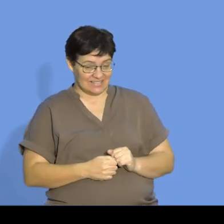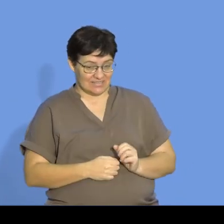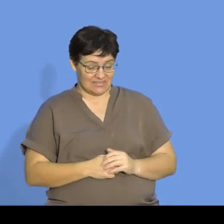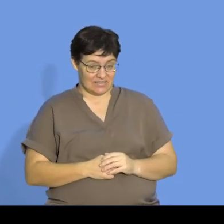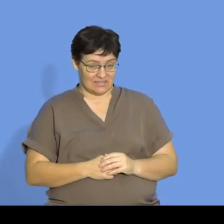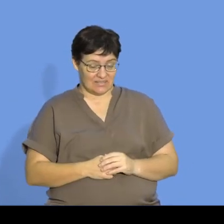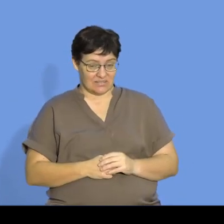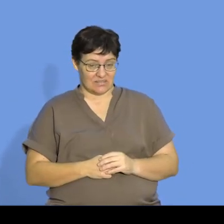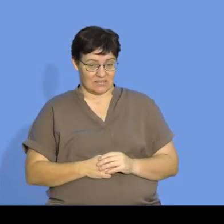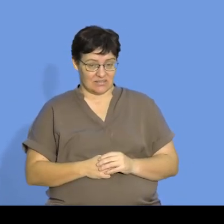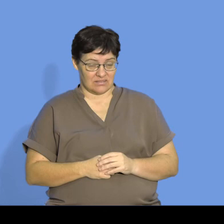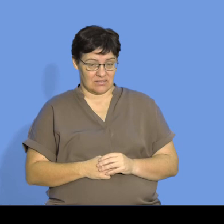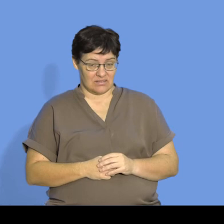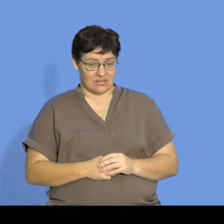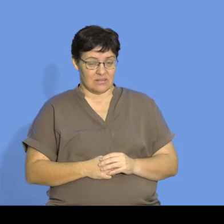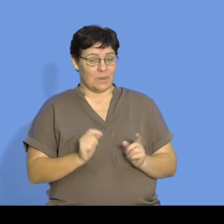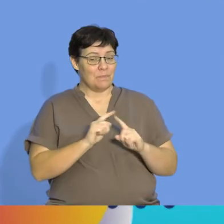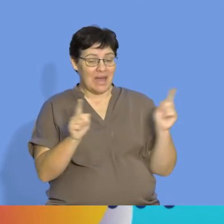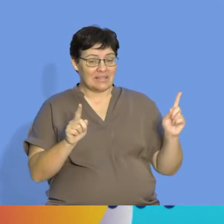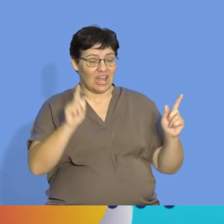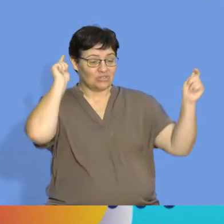195,000. However,